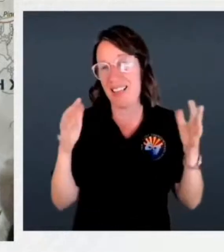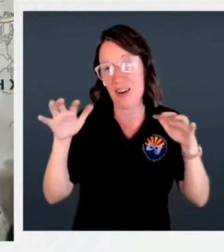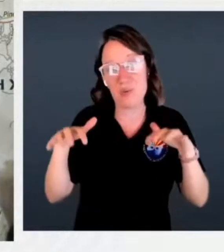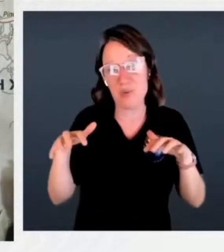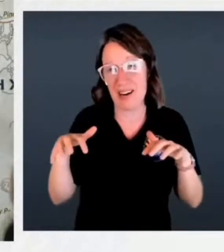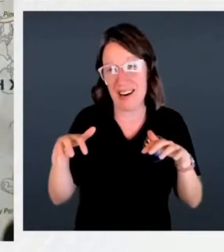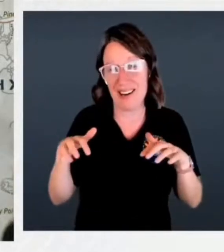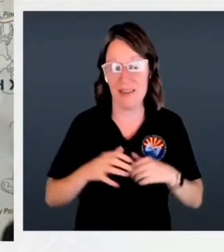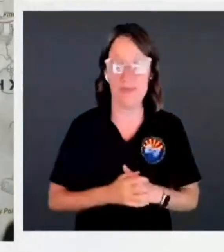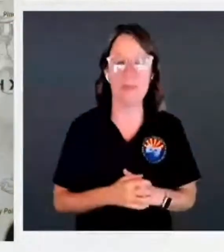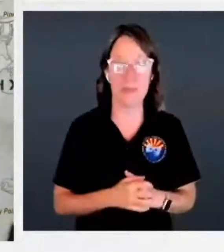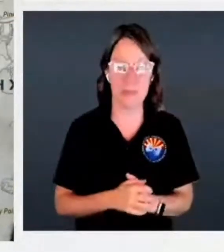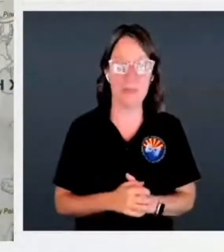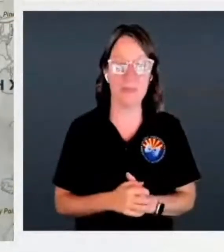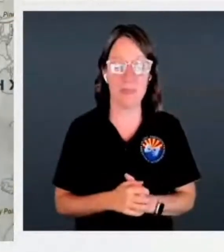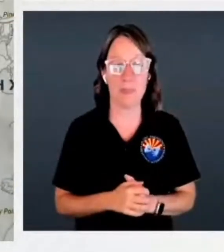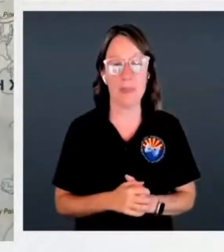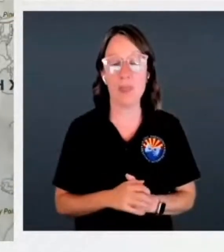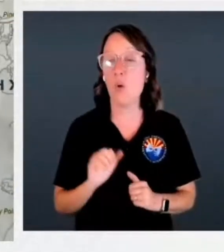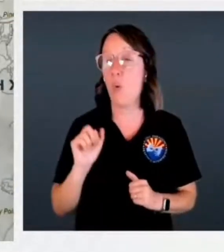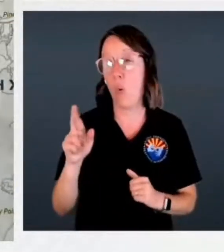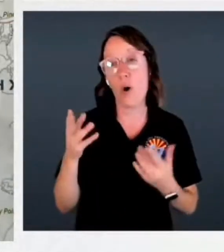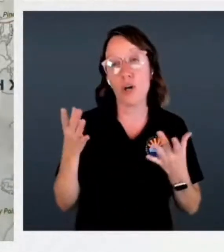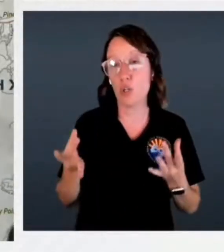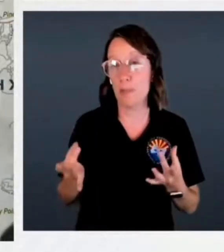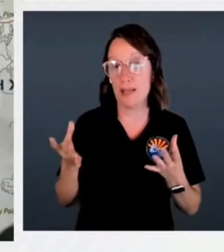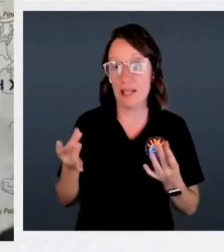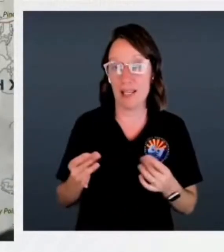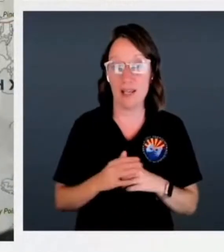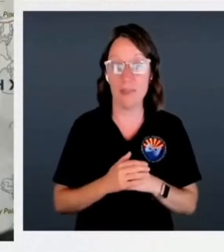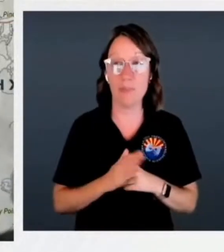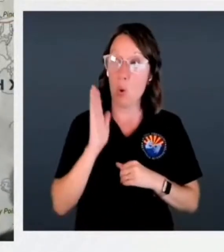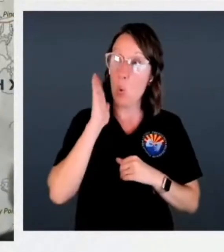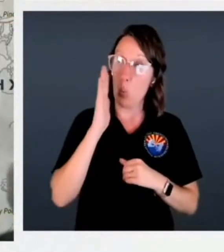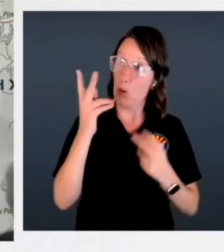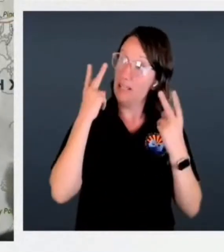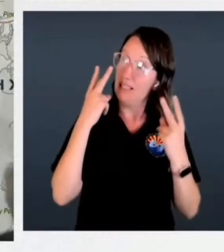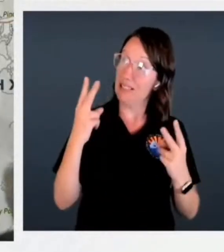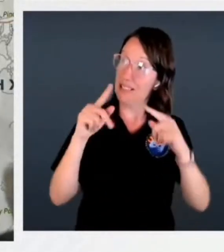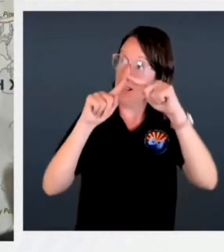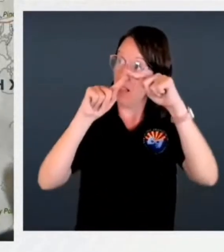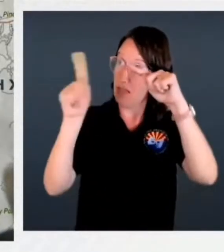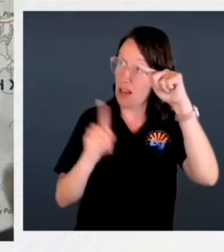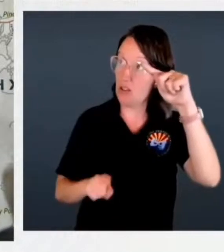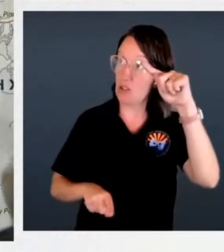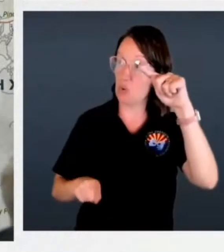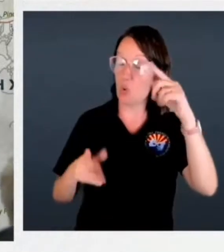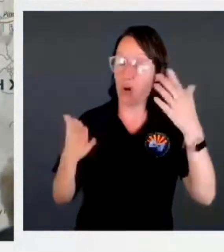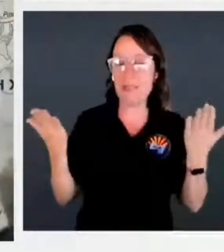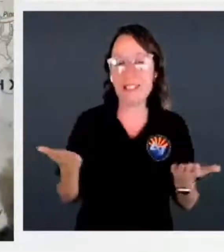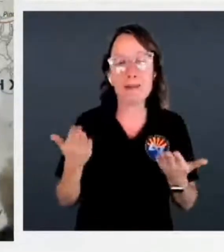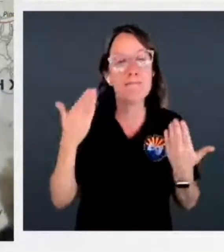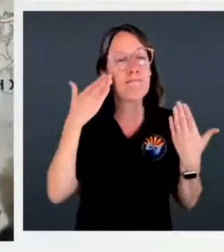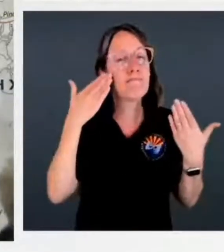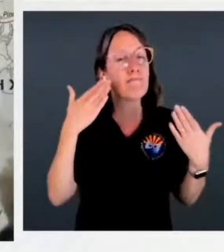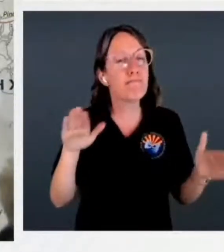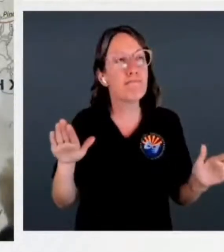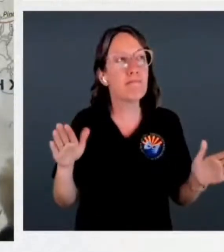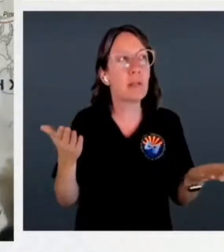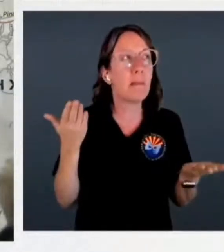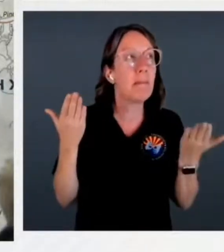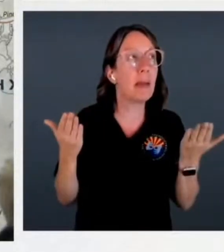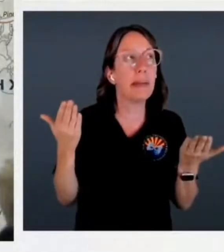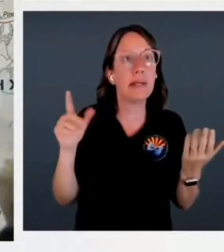pretty uncertain whether or not we'll actually see that piece of it here. So I'd say, 10-20% chance. But I mention it